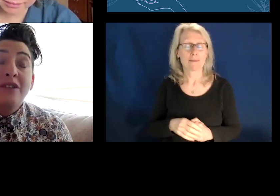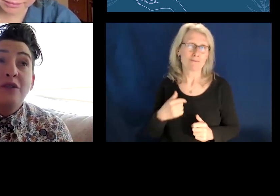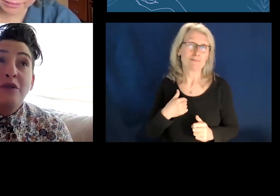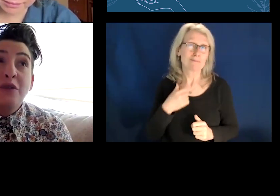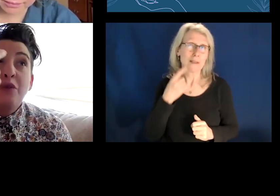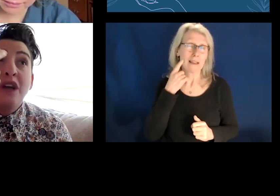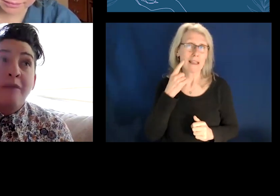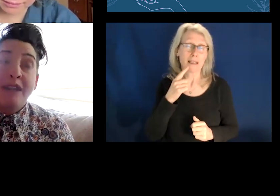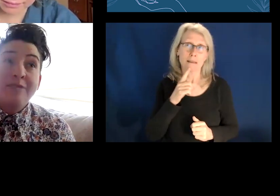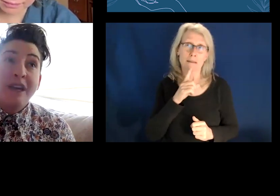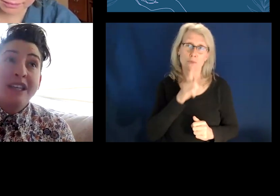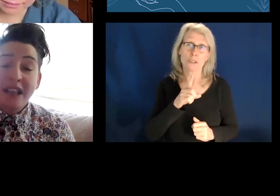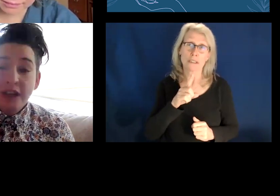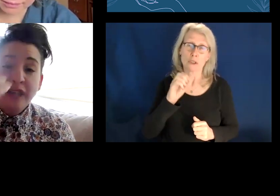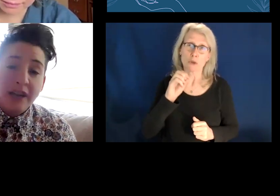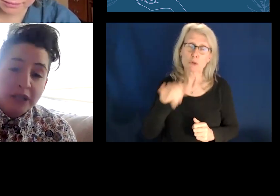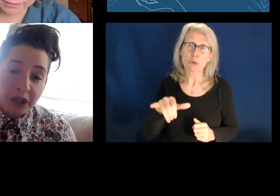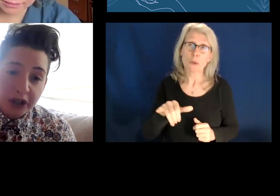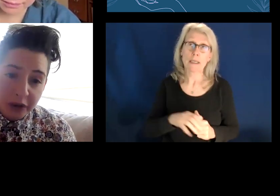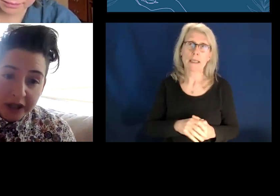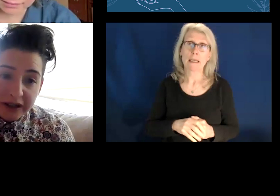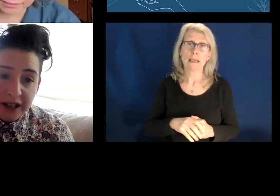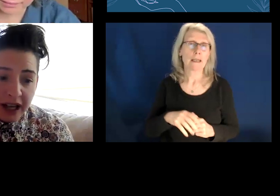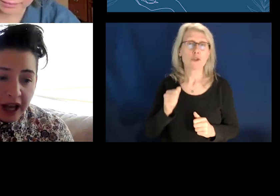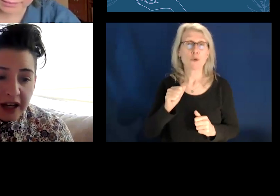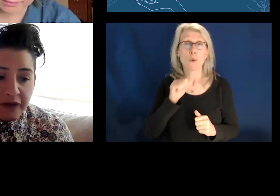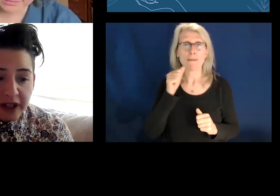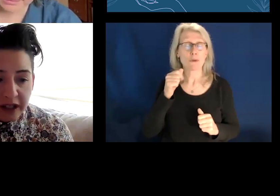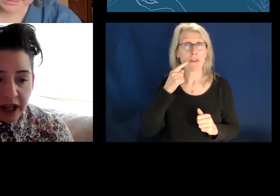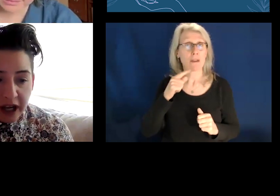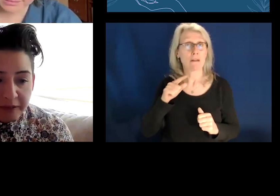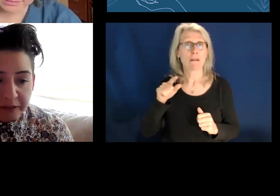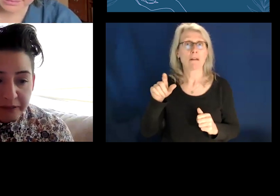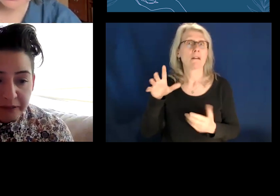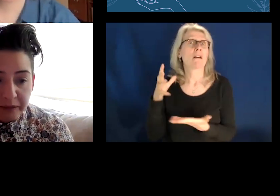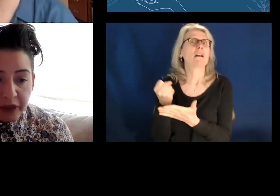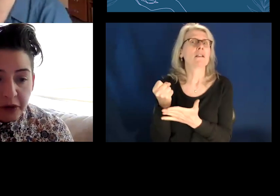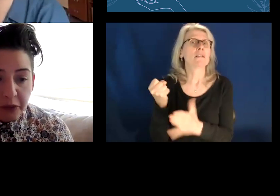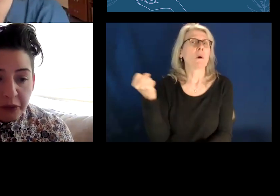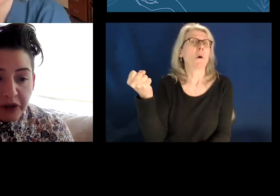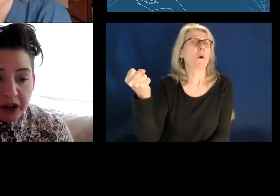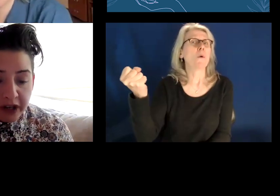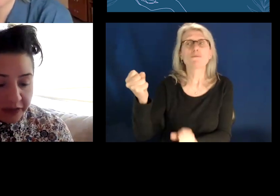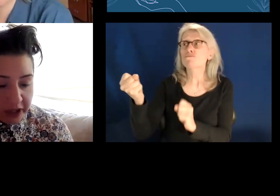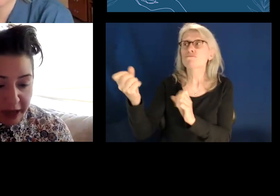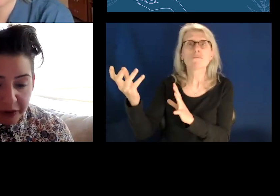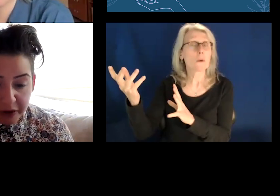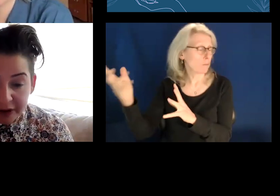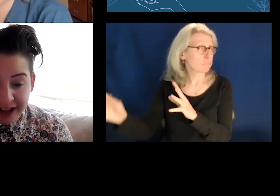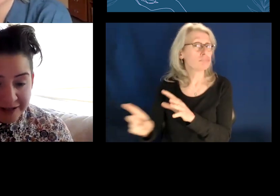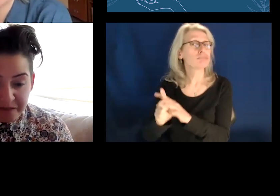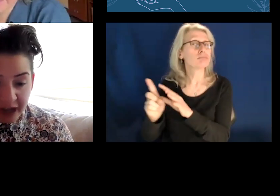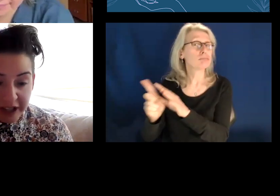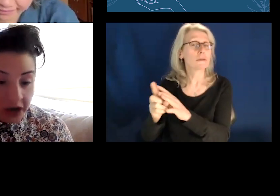that through time and space, you can return to it. And I feel, you know, with Art Connects, for